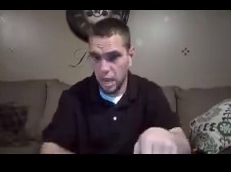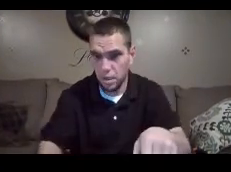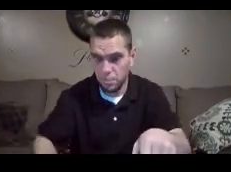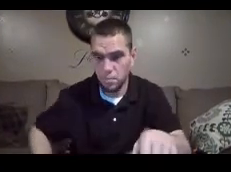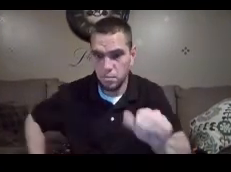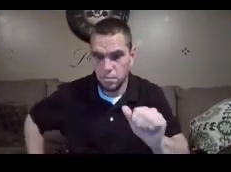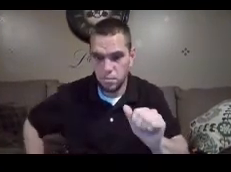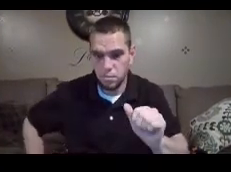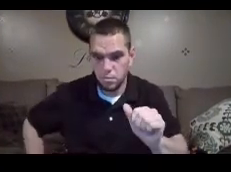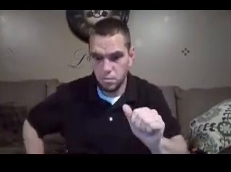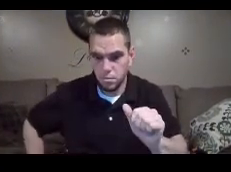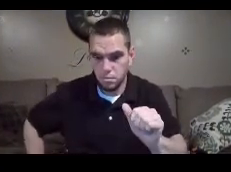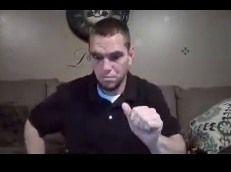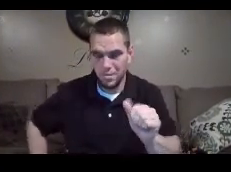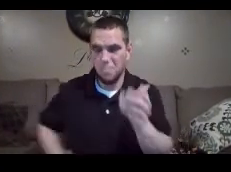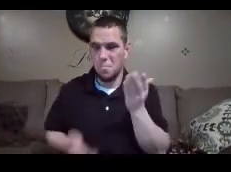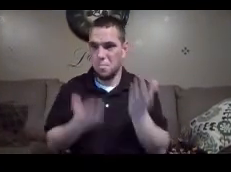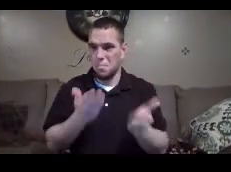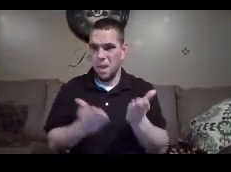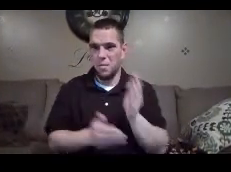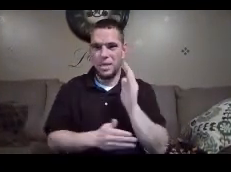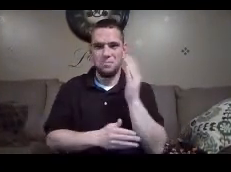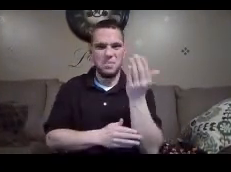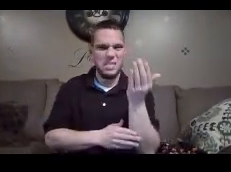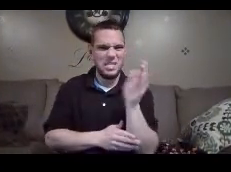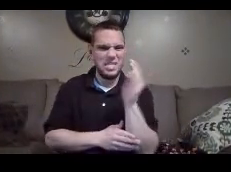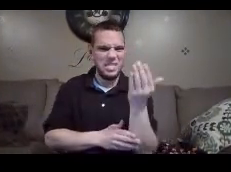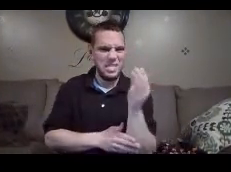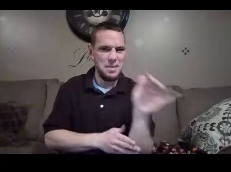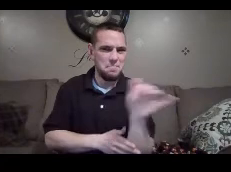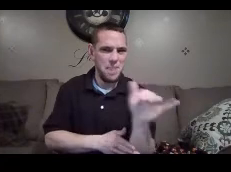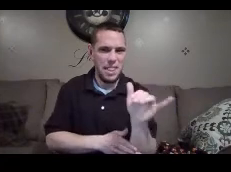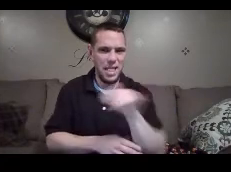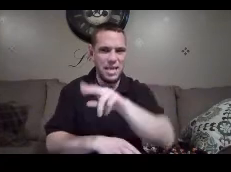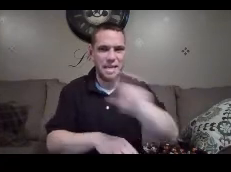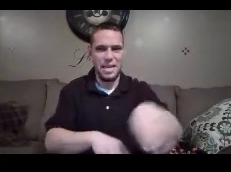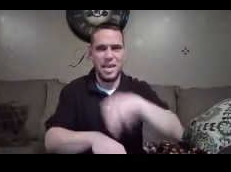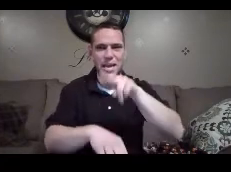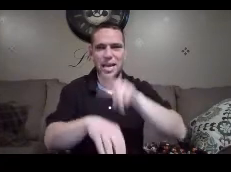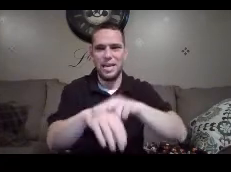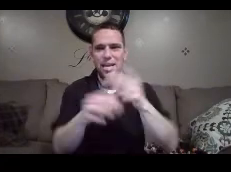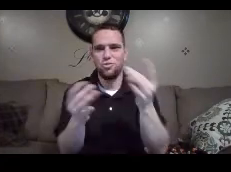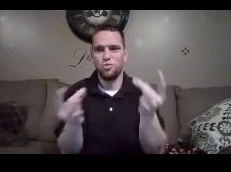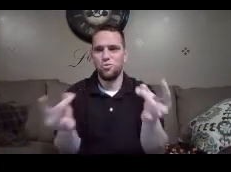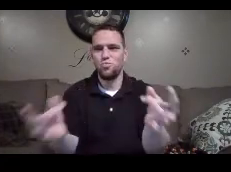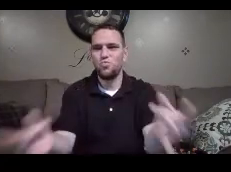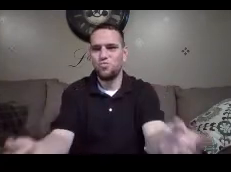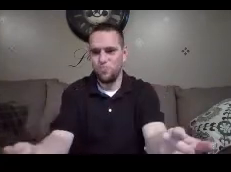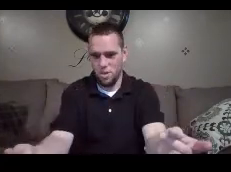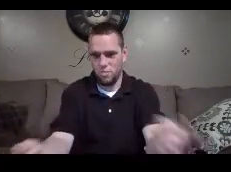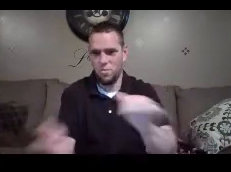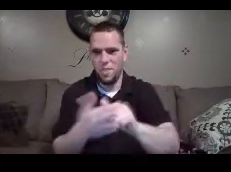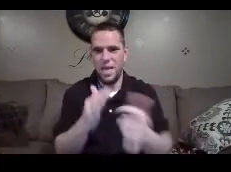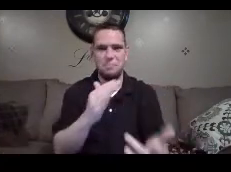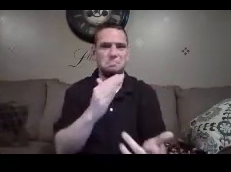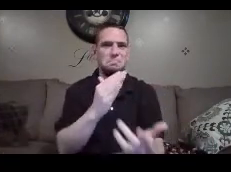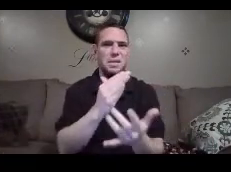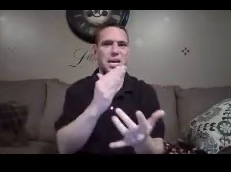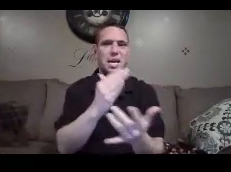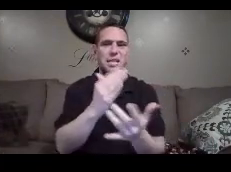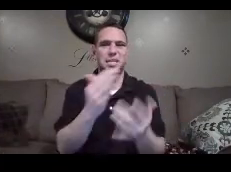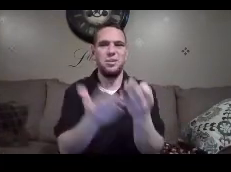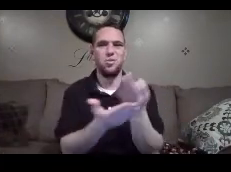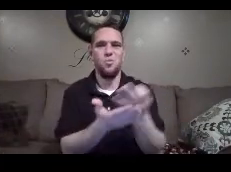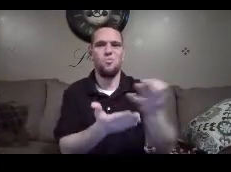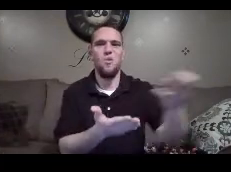and make it seem just a natural flow. When you build in those technical aspects of your presentation and presenting